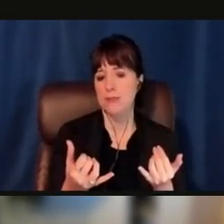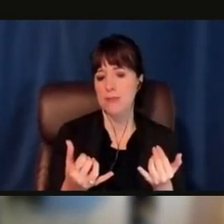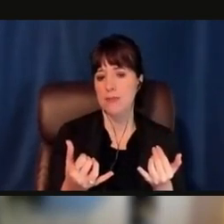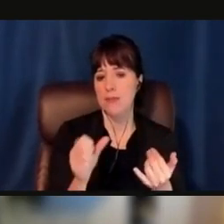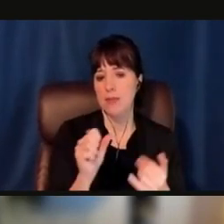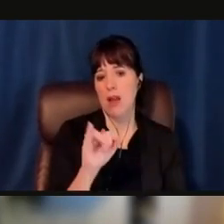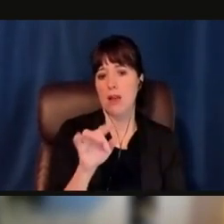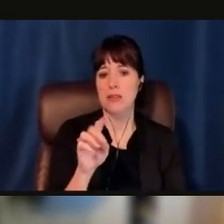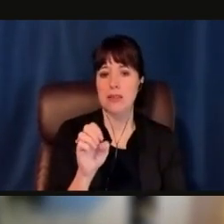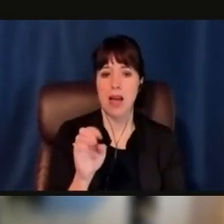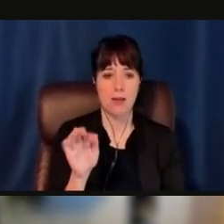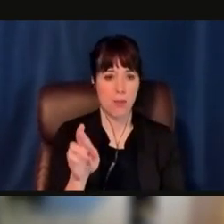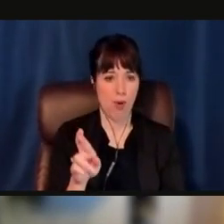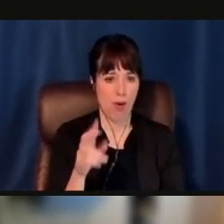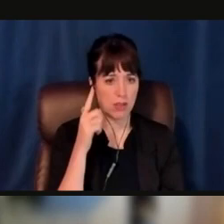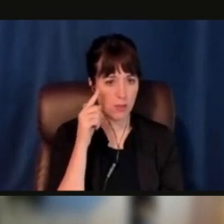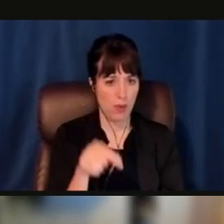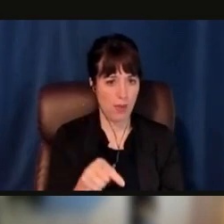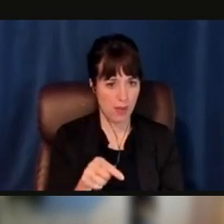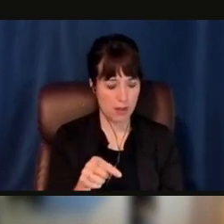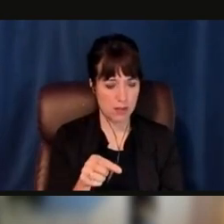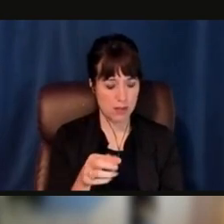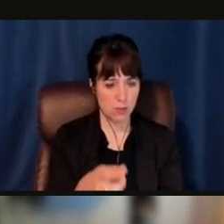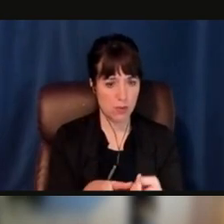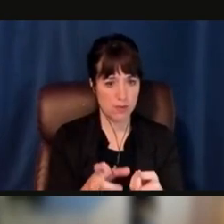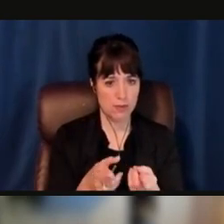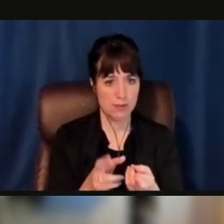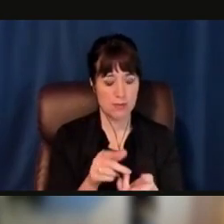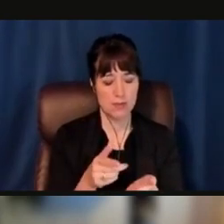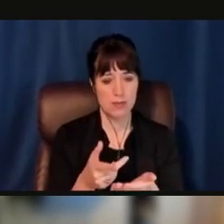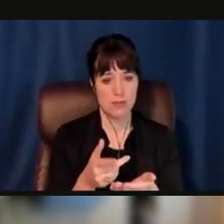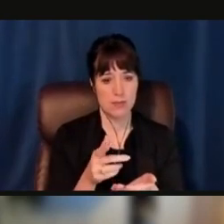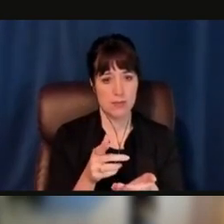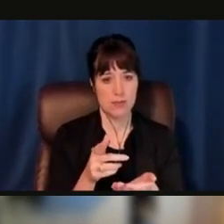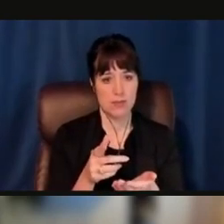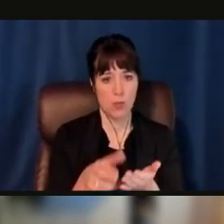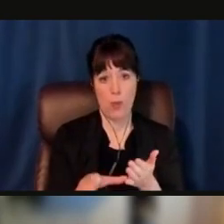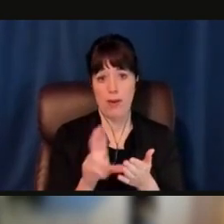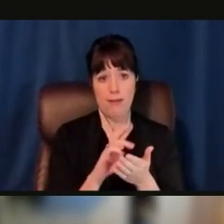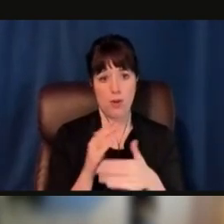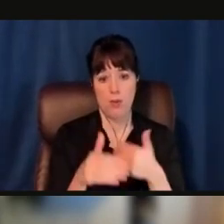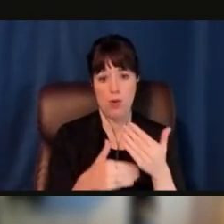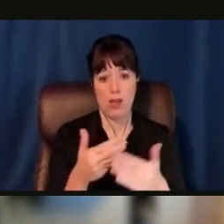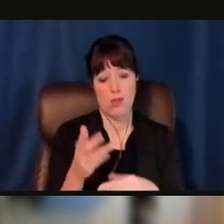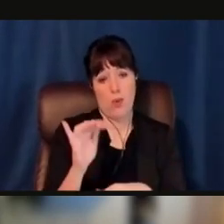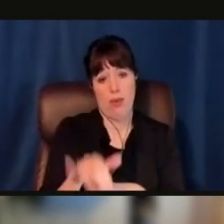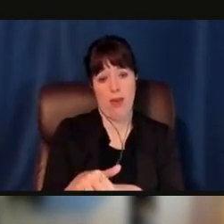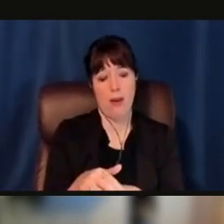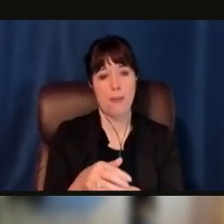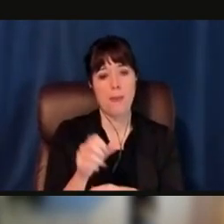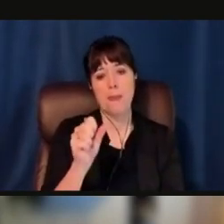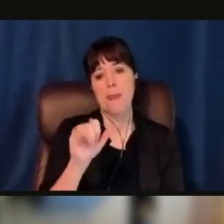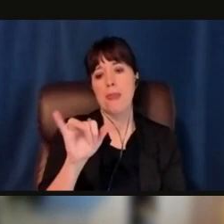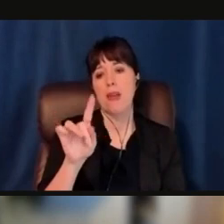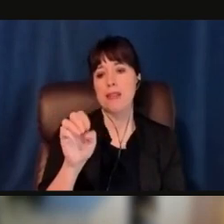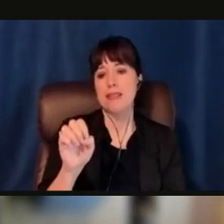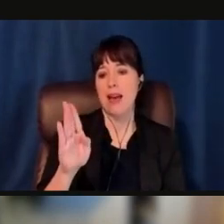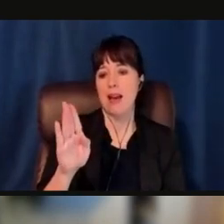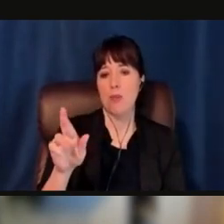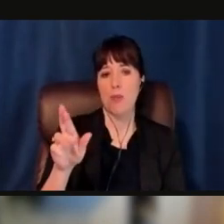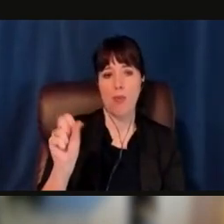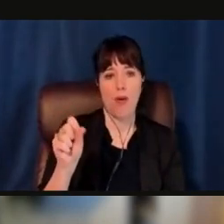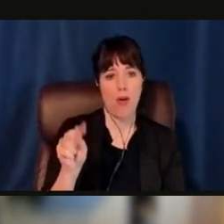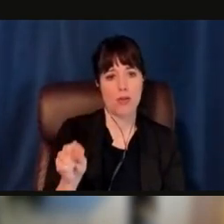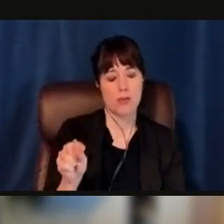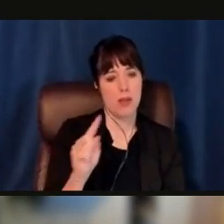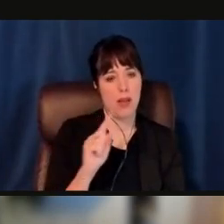sidebars, if you will, for this rate review process are just that. There are current sidebars